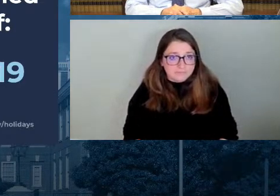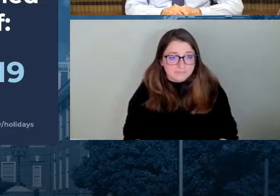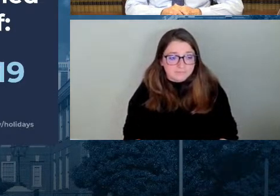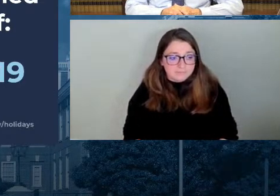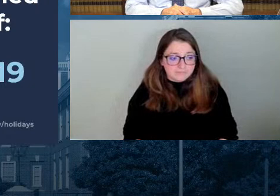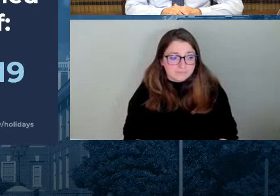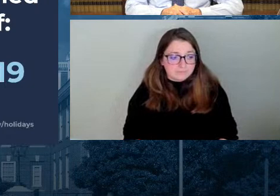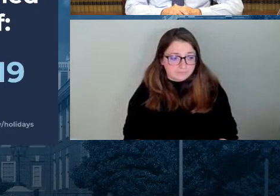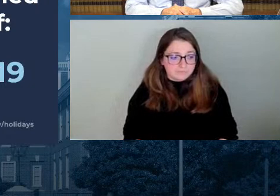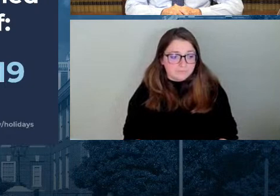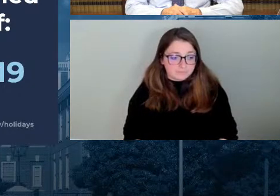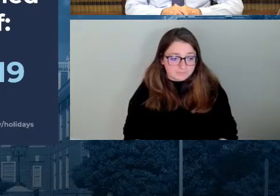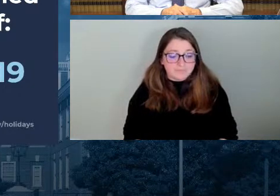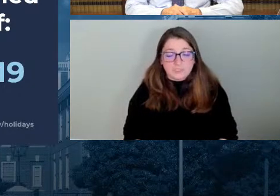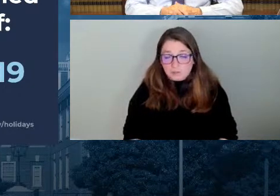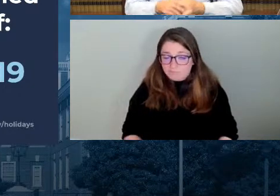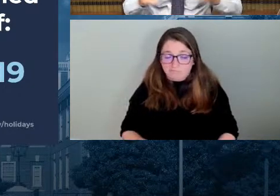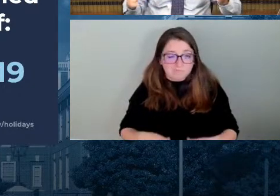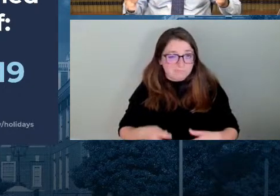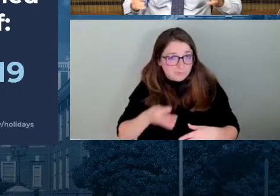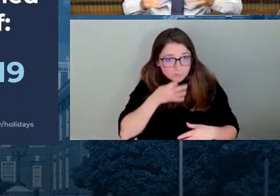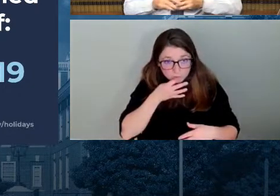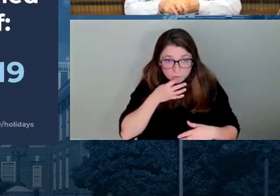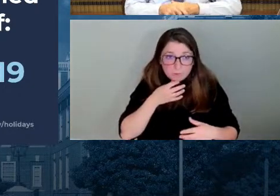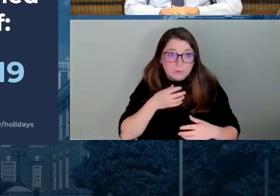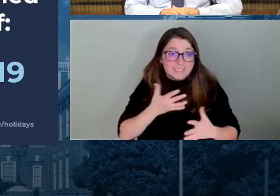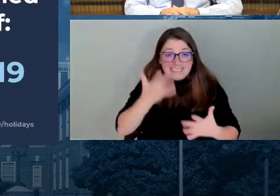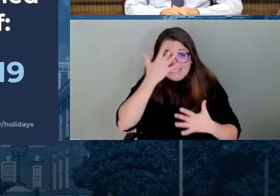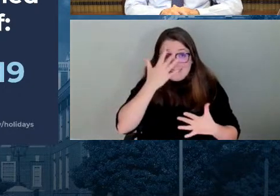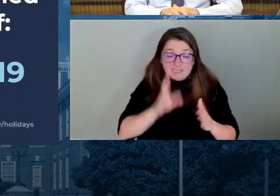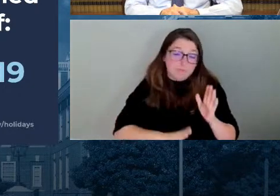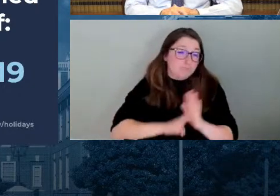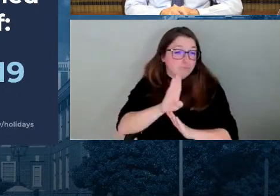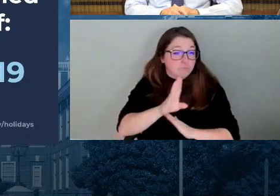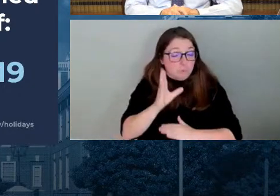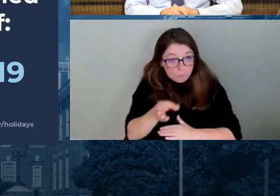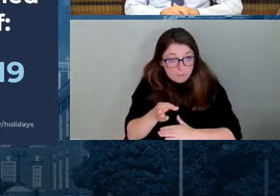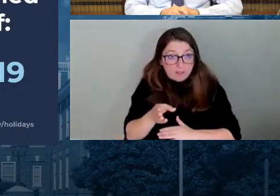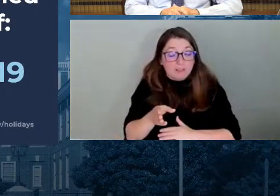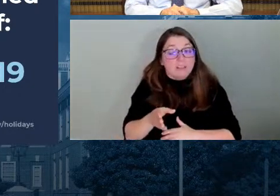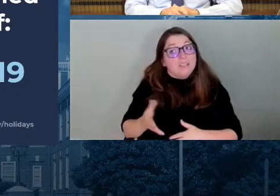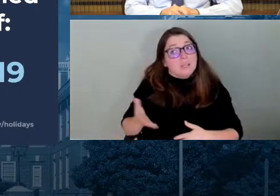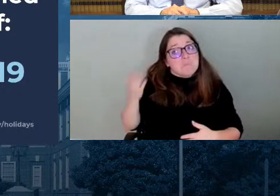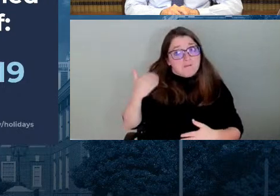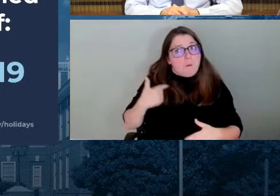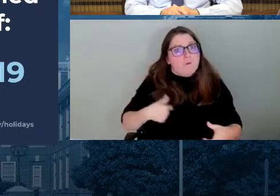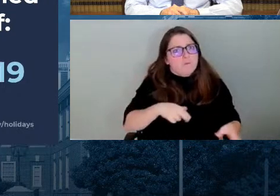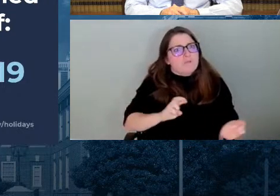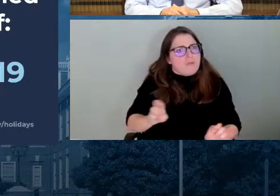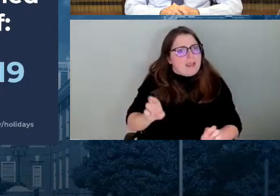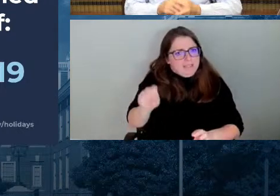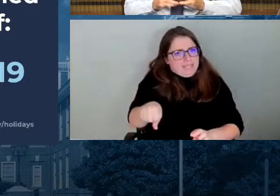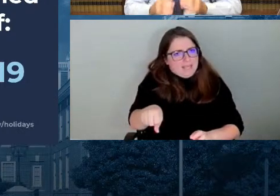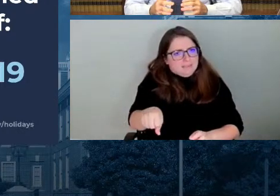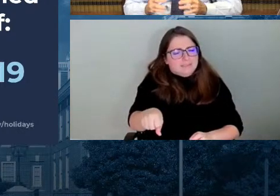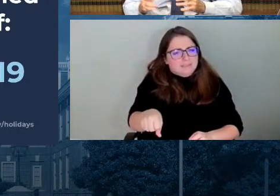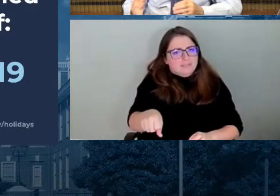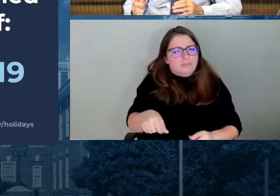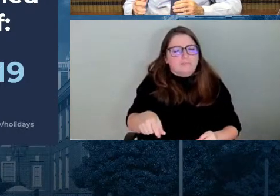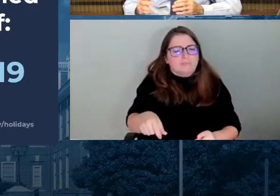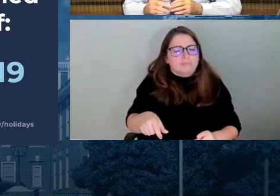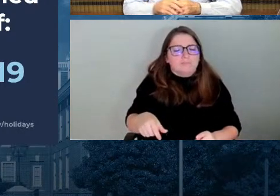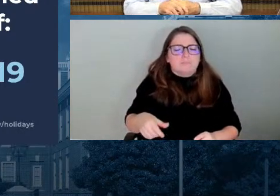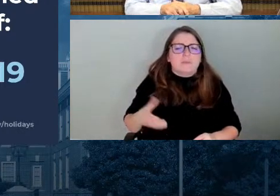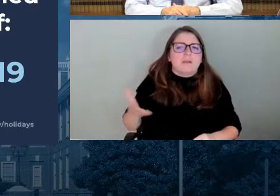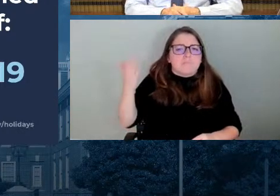an increase in COVID-19 cases. Again, much better prepared than in the previous 2 years. And then we have the